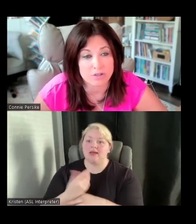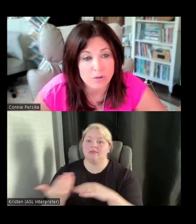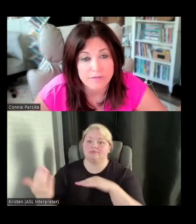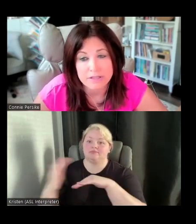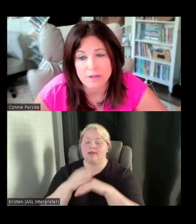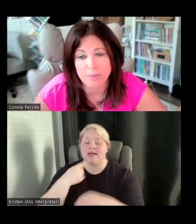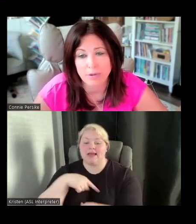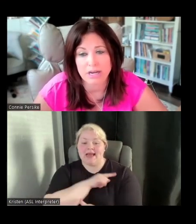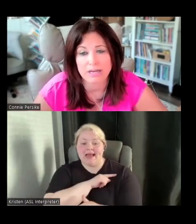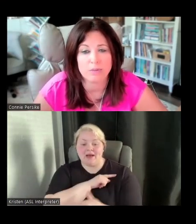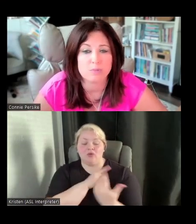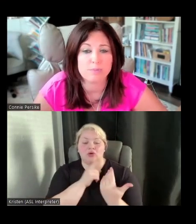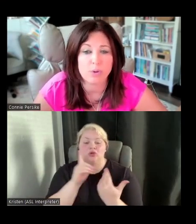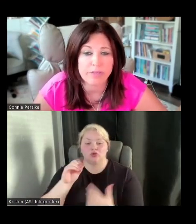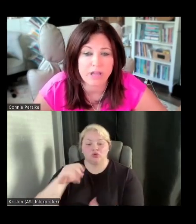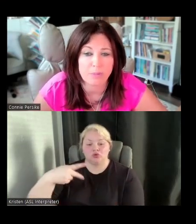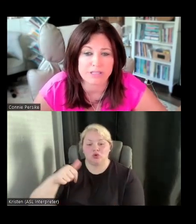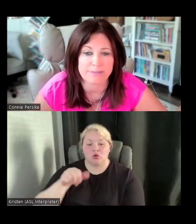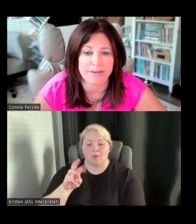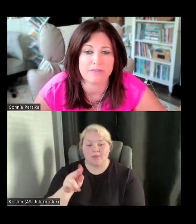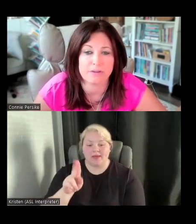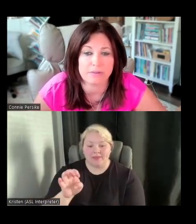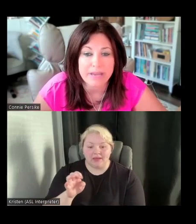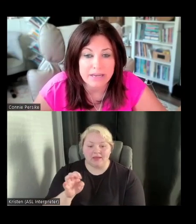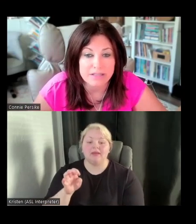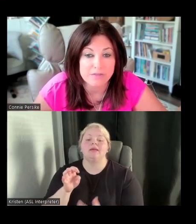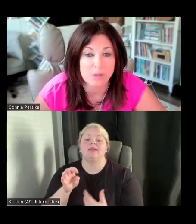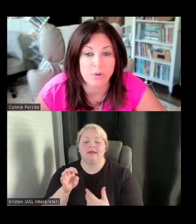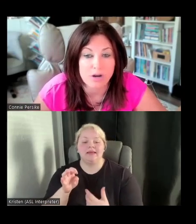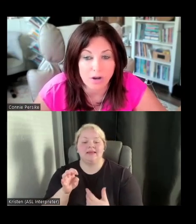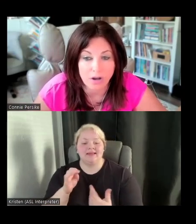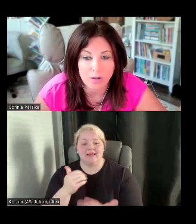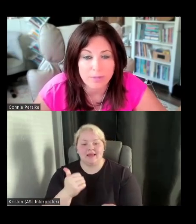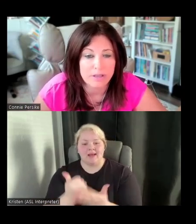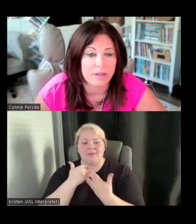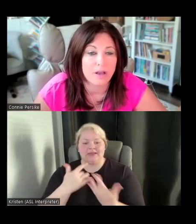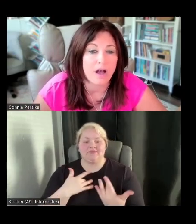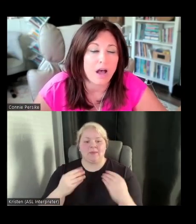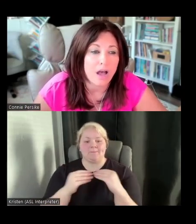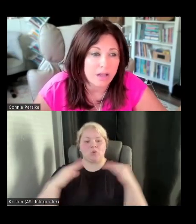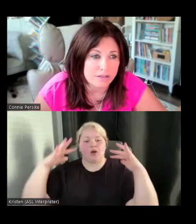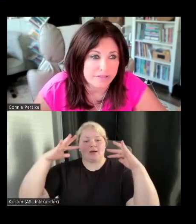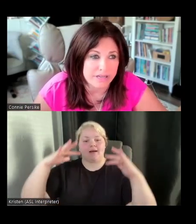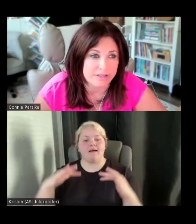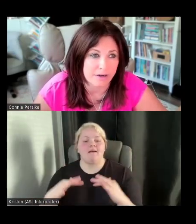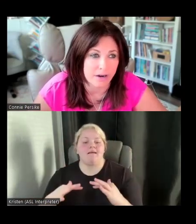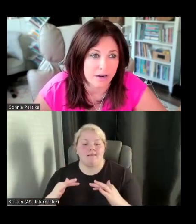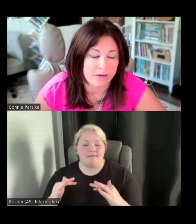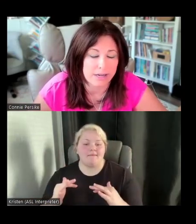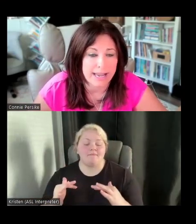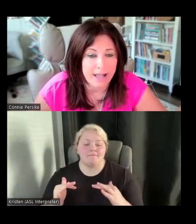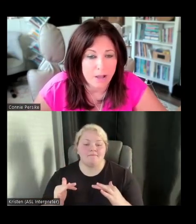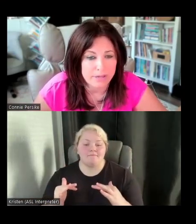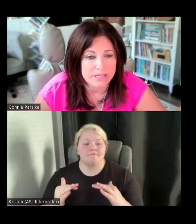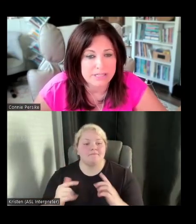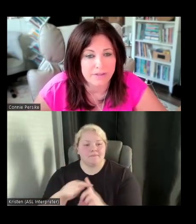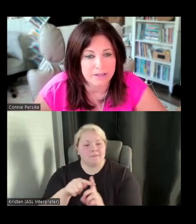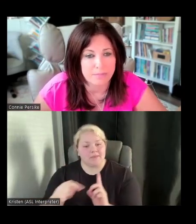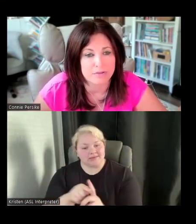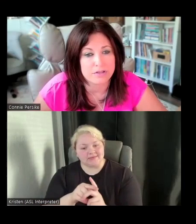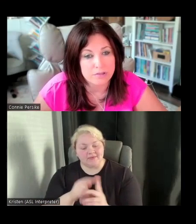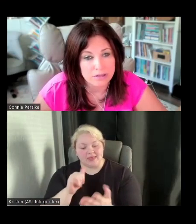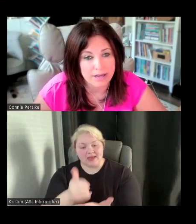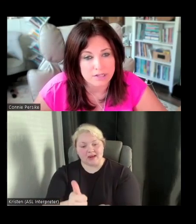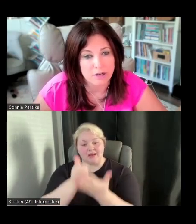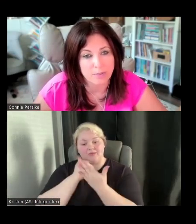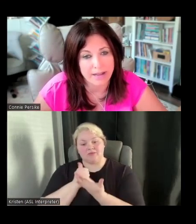increases endorphins in our brain, which both help us make us feel more calm. All of these are helping develop